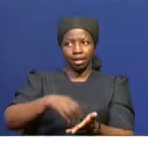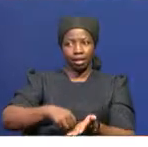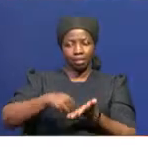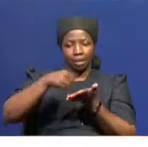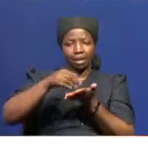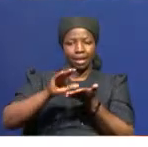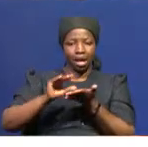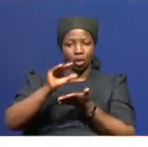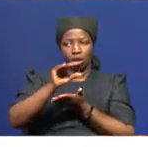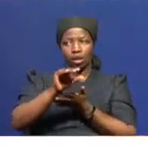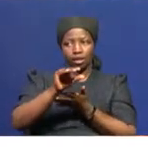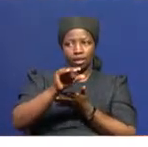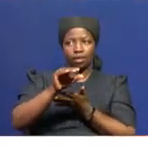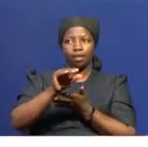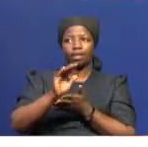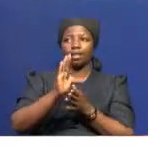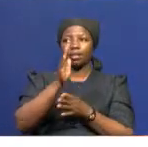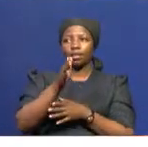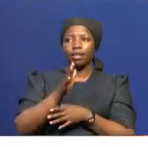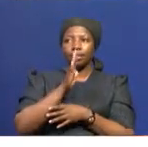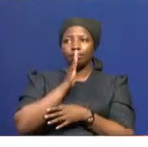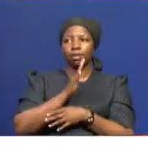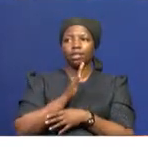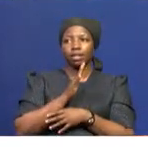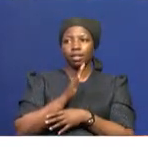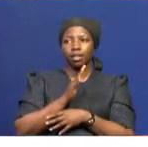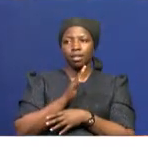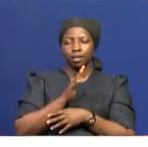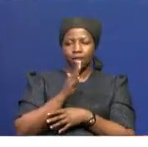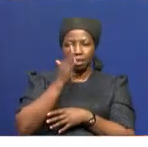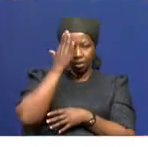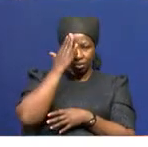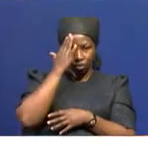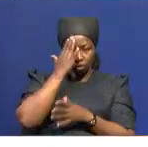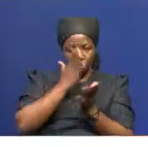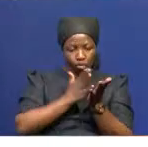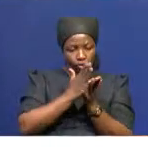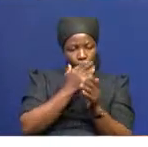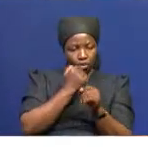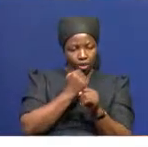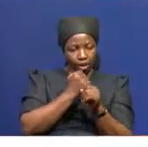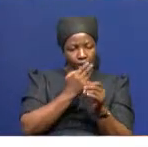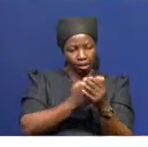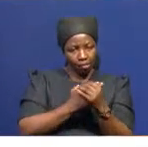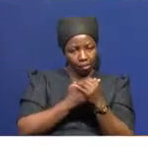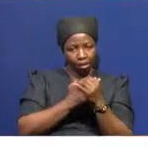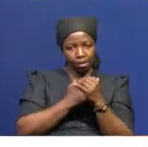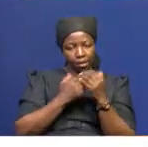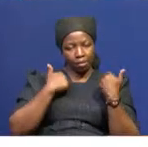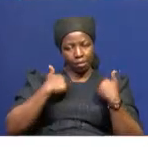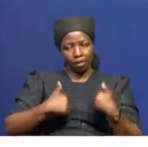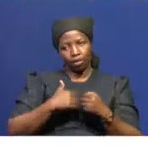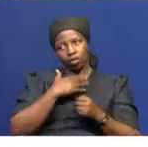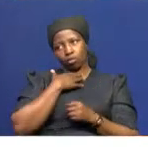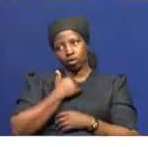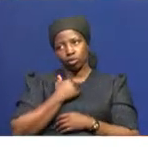budgetary allocation will be determined by the working partnership we have put in place. I need to say that